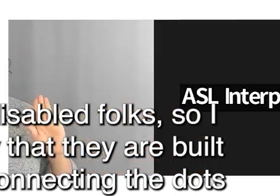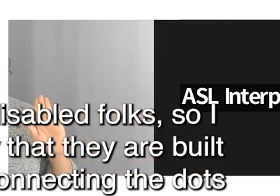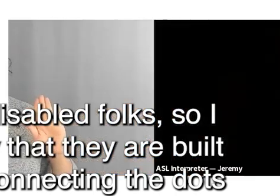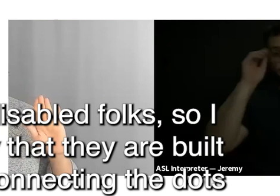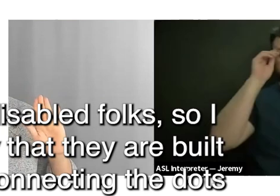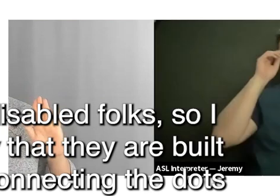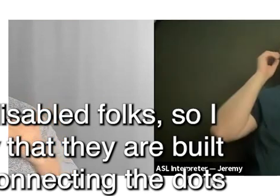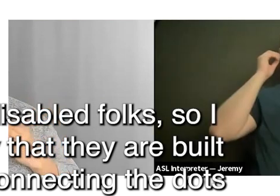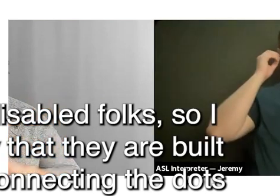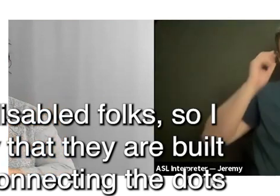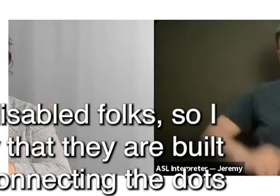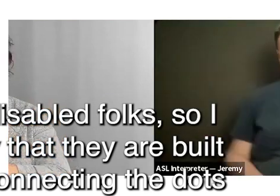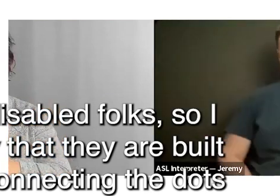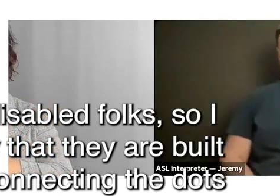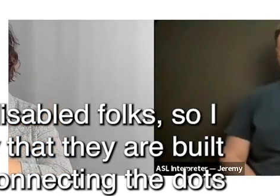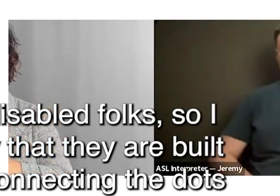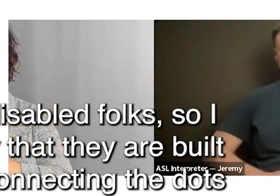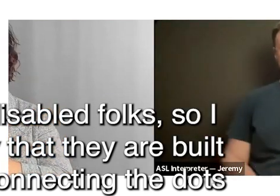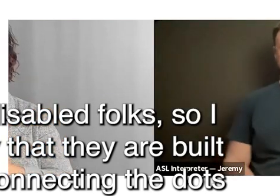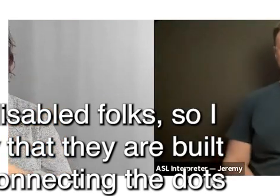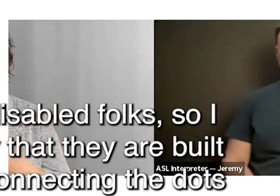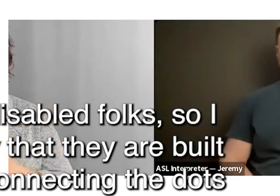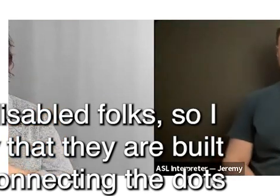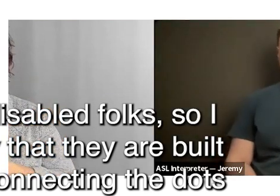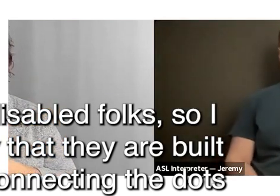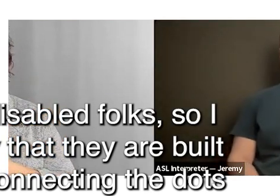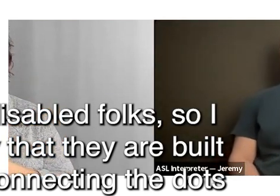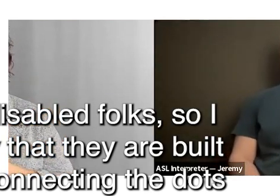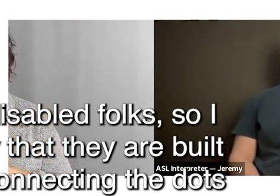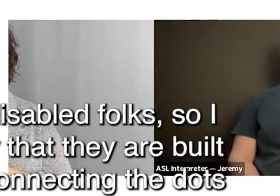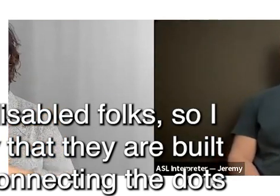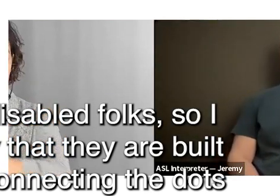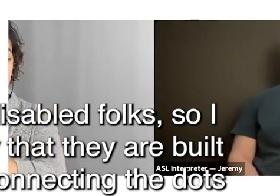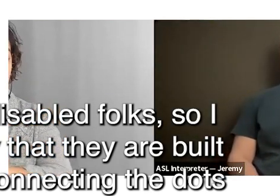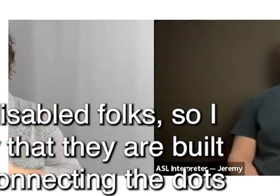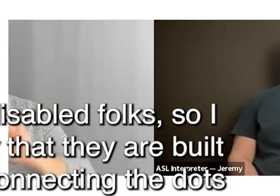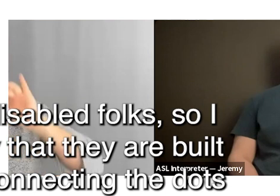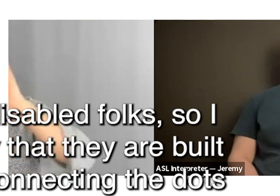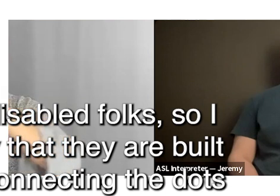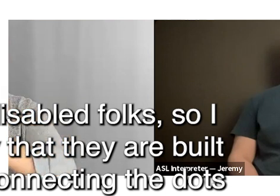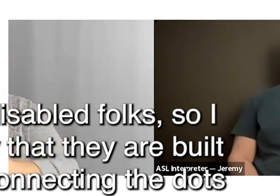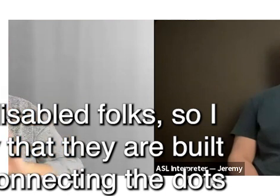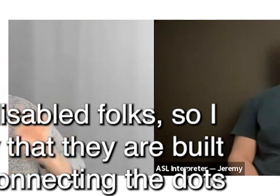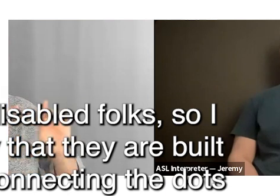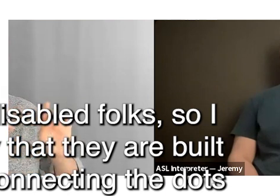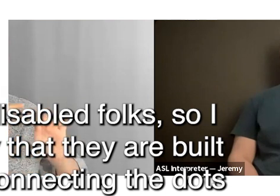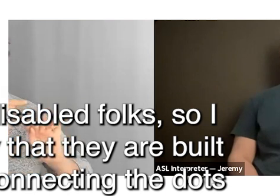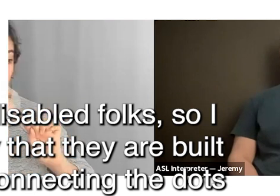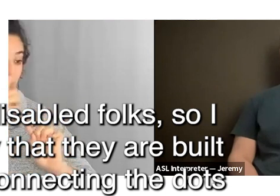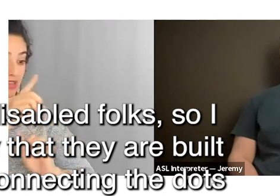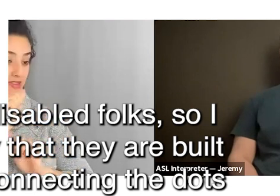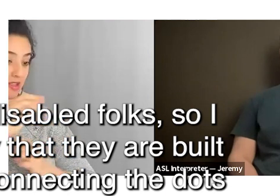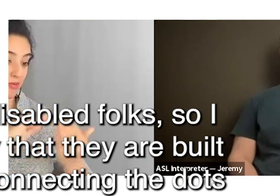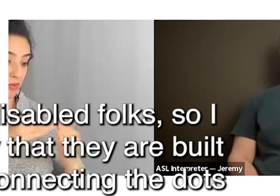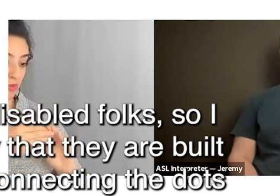And I saw recently that they are connecting the dots between the Black disabled